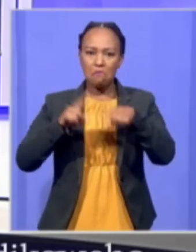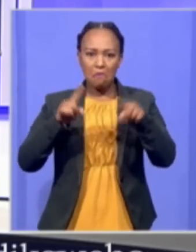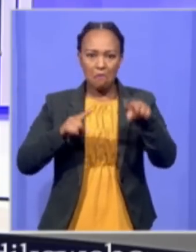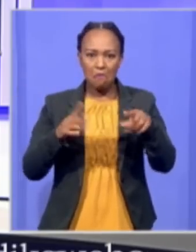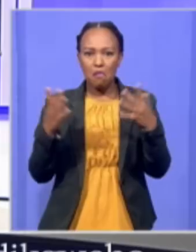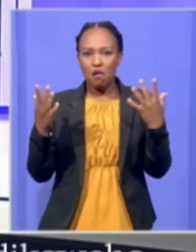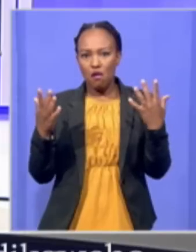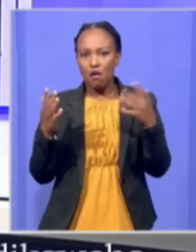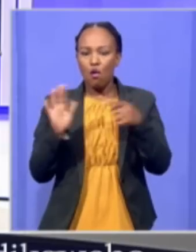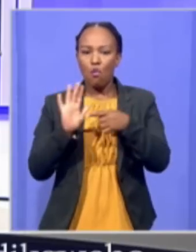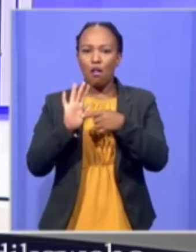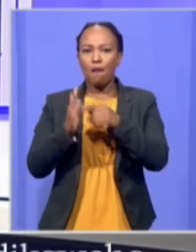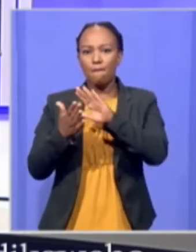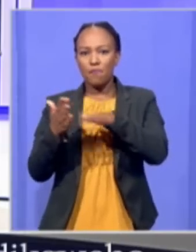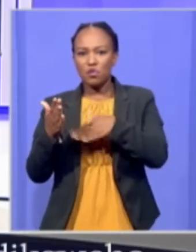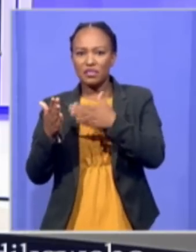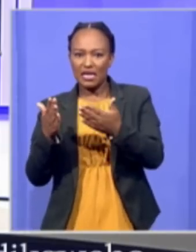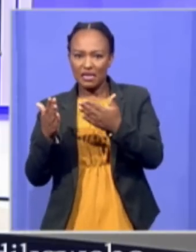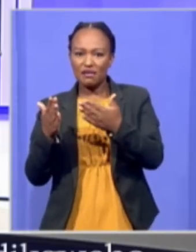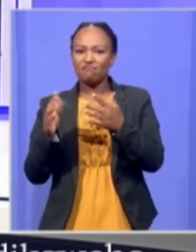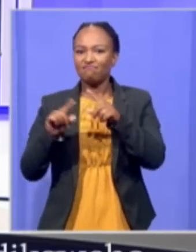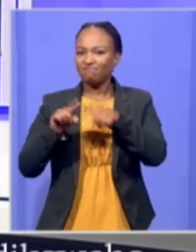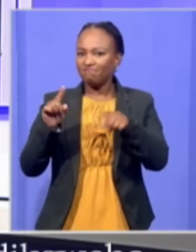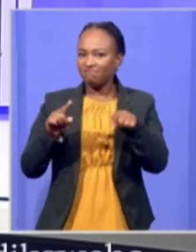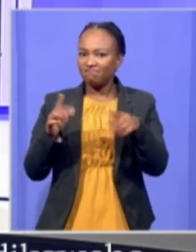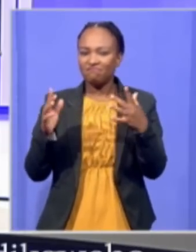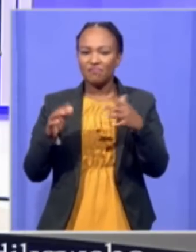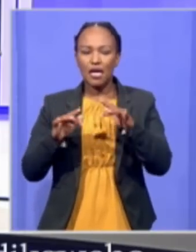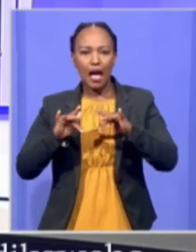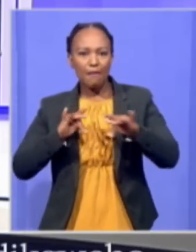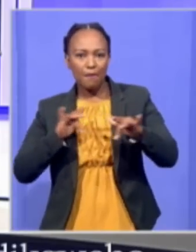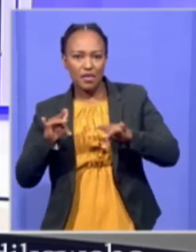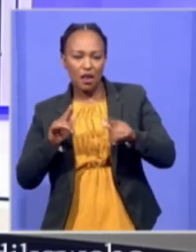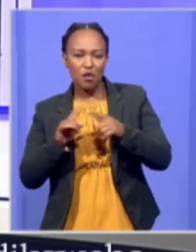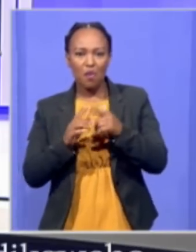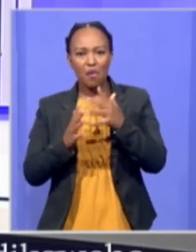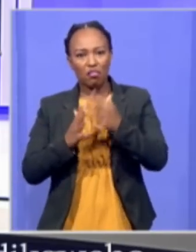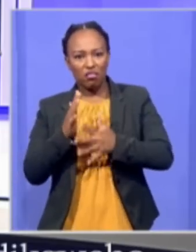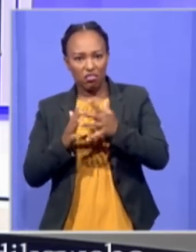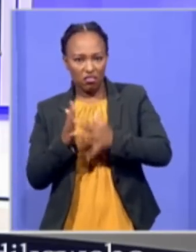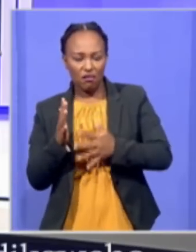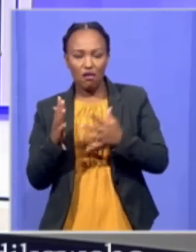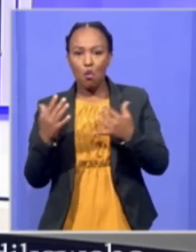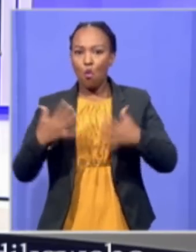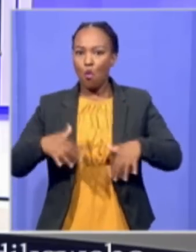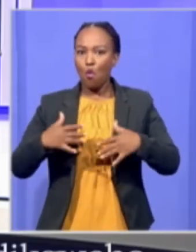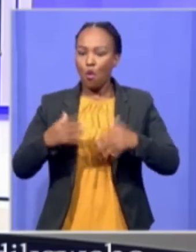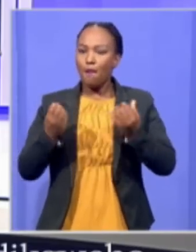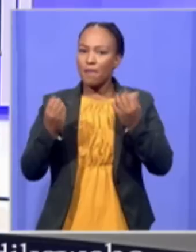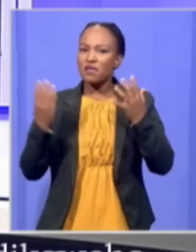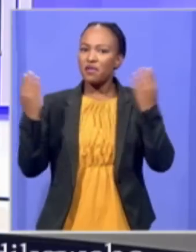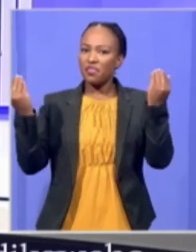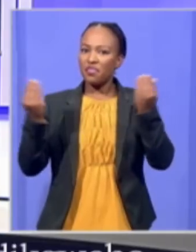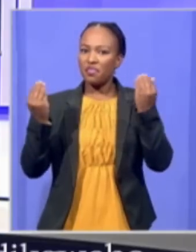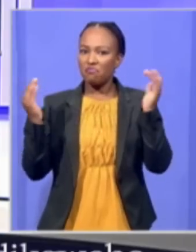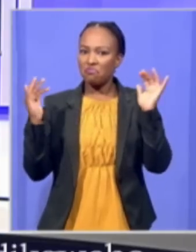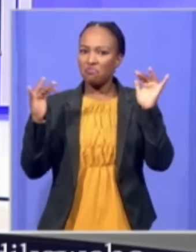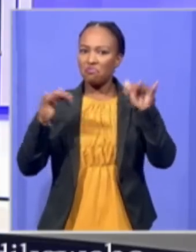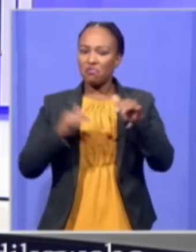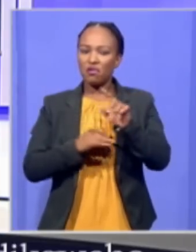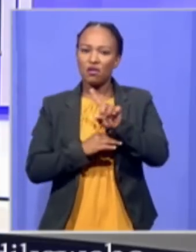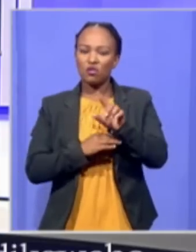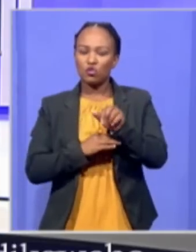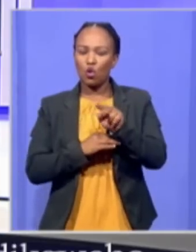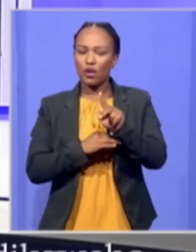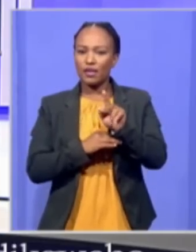go bala dipontšho tša mmino tša sefaleng bjalo ka mapiano le tša metlai go letetše dinaletšana tša mmino bjalo ka Zonke,